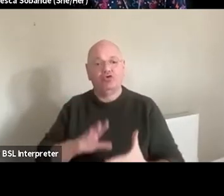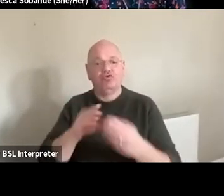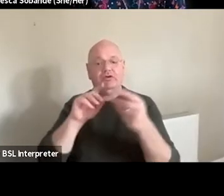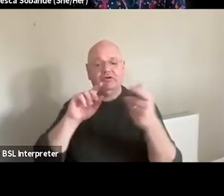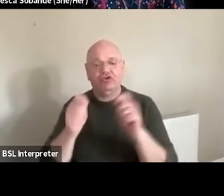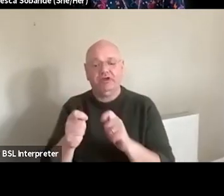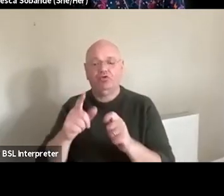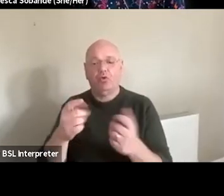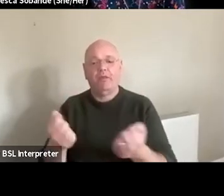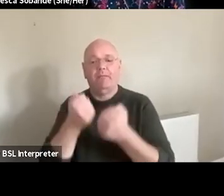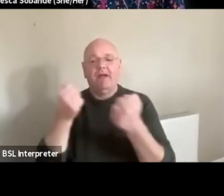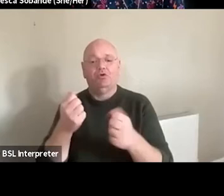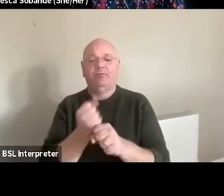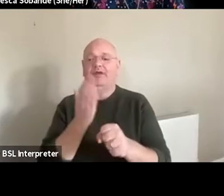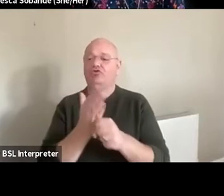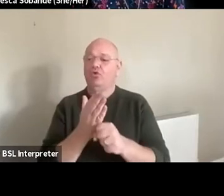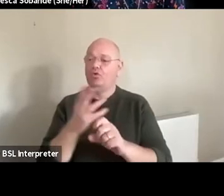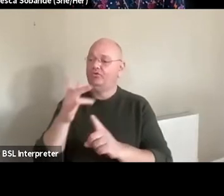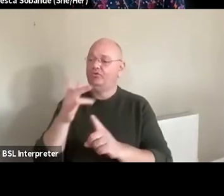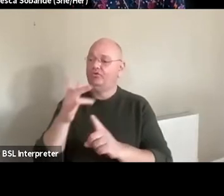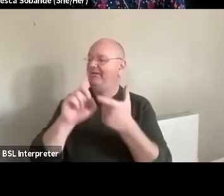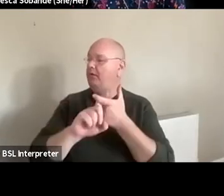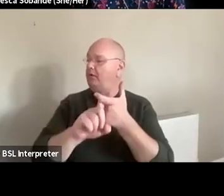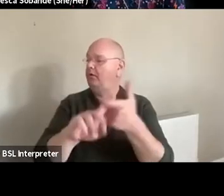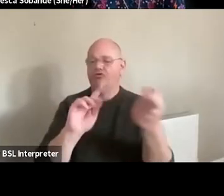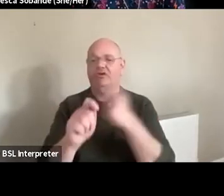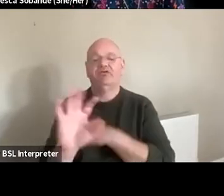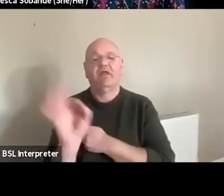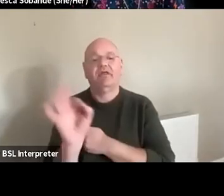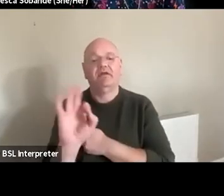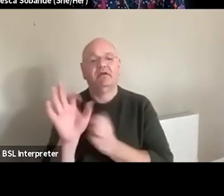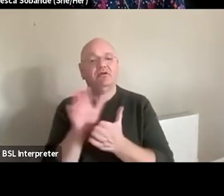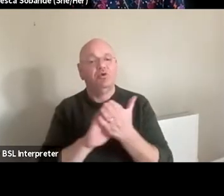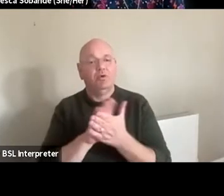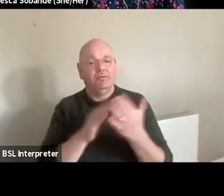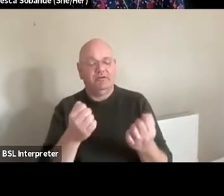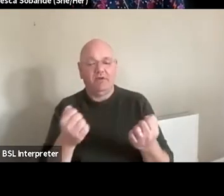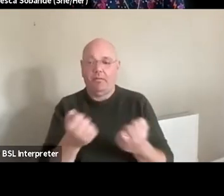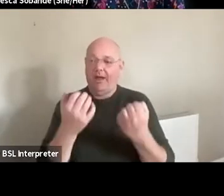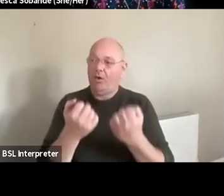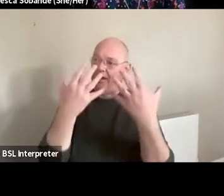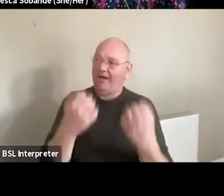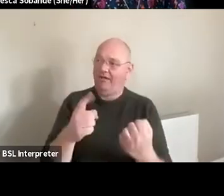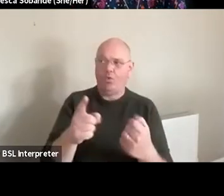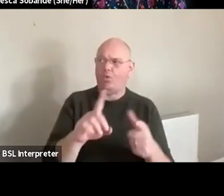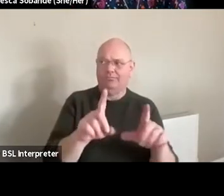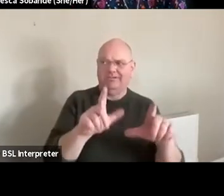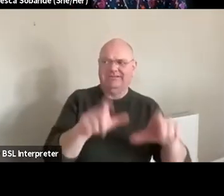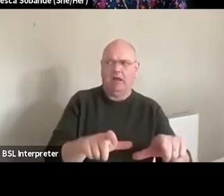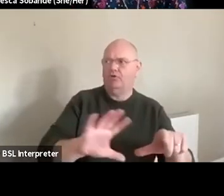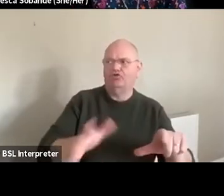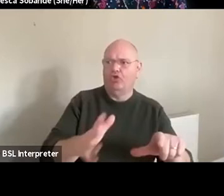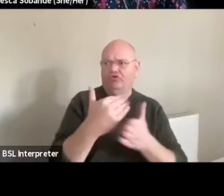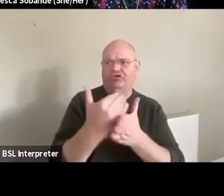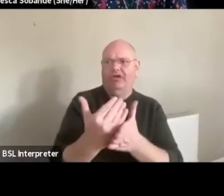status quos, and the power to make sure that the power that exists stays where it is, and rather than shifting it about. So this kind of